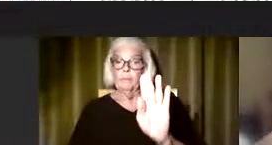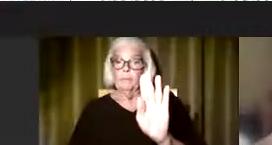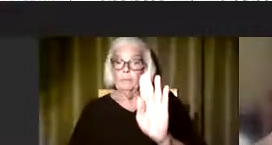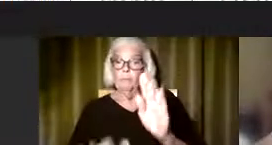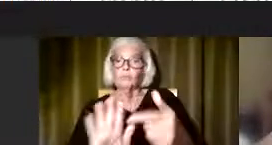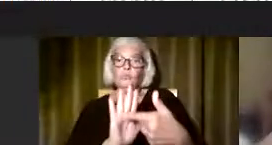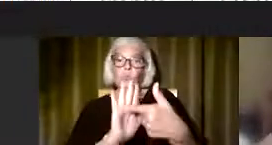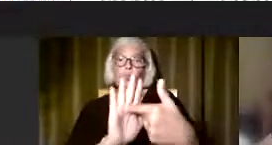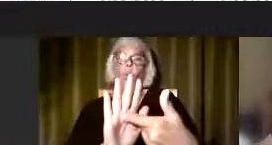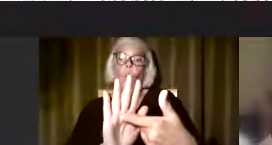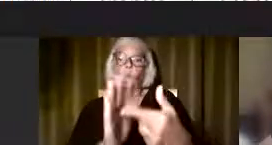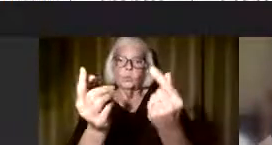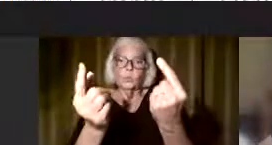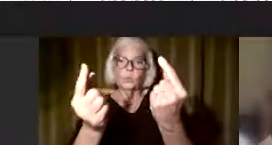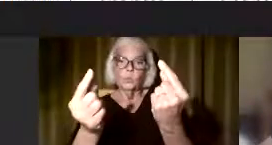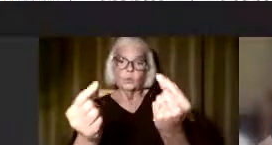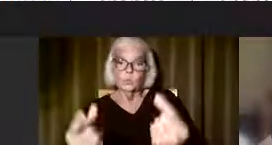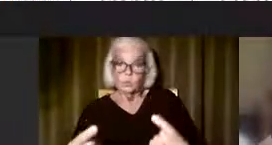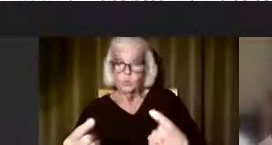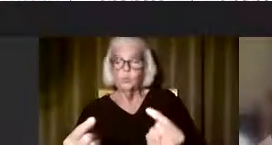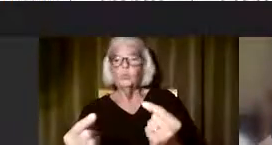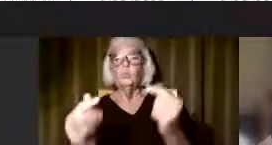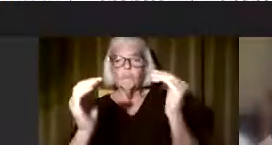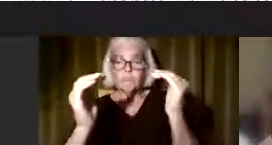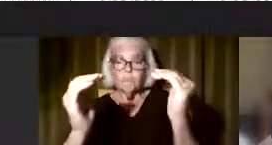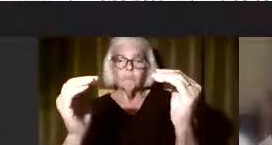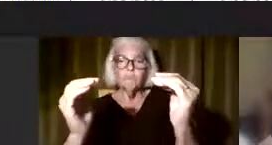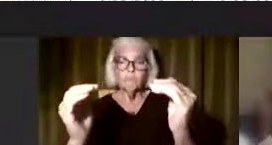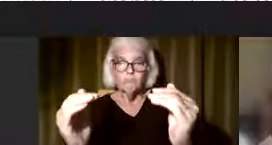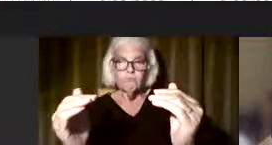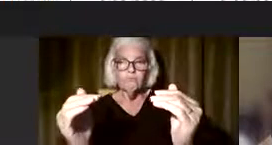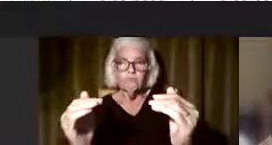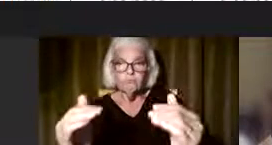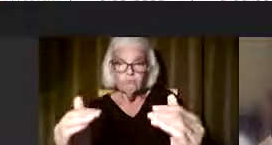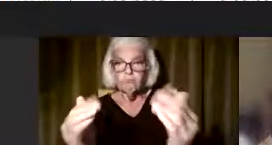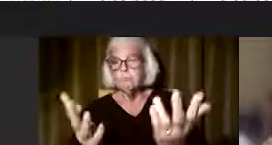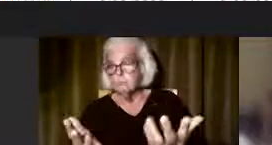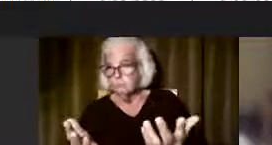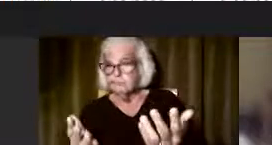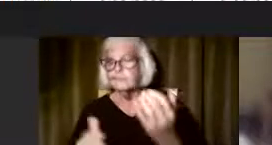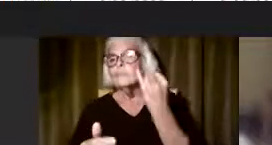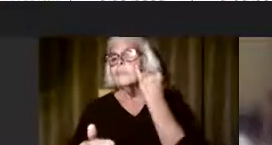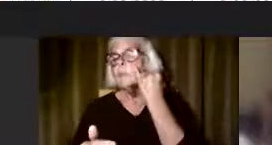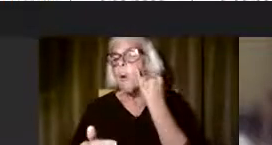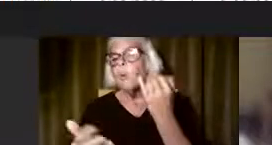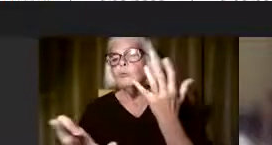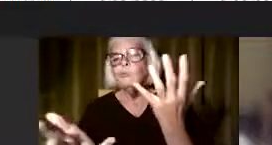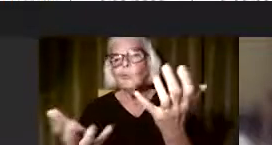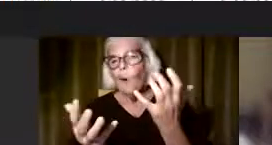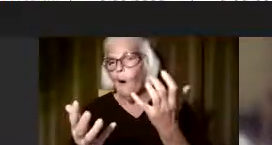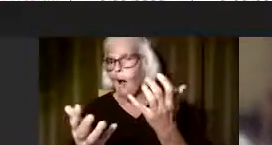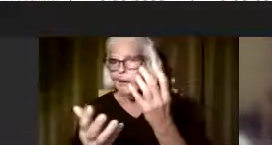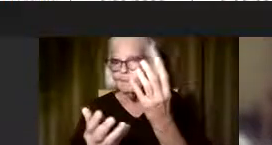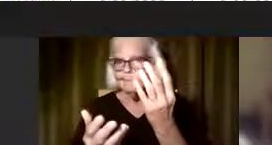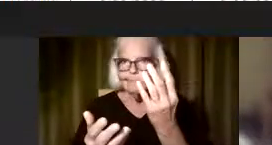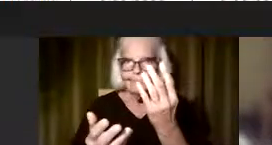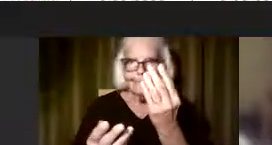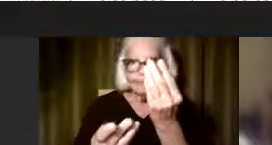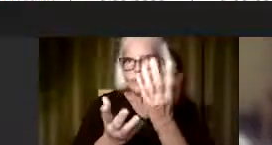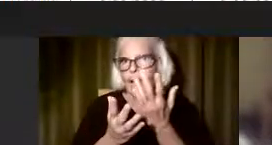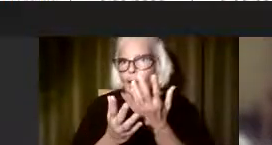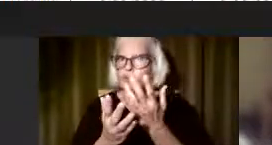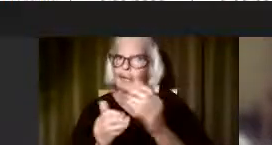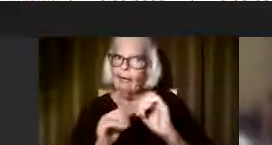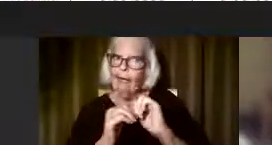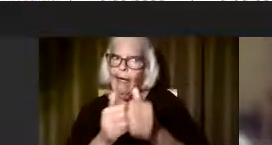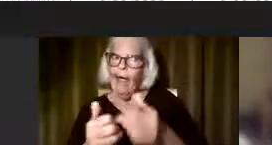direct or navigate to if you're looking for more information about potentially enrolling. But in addition, we're looking at